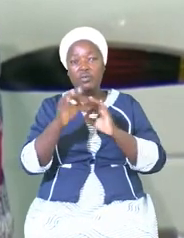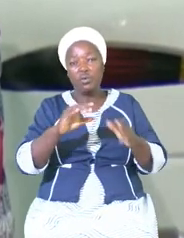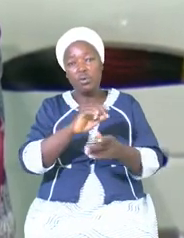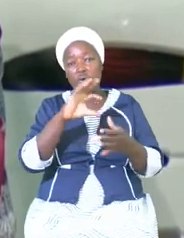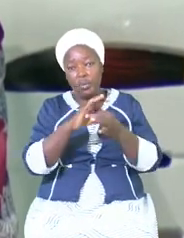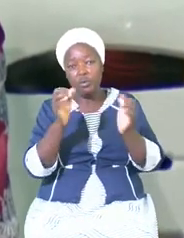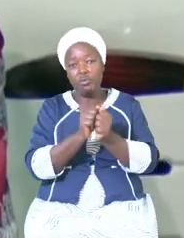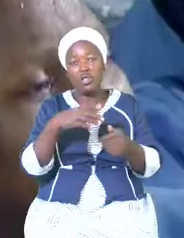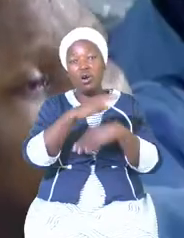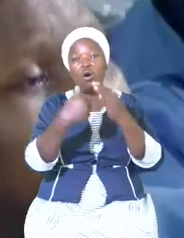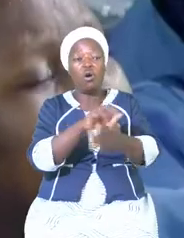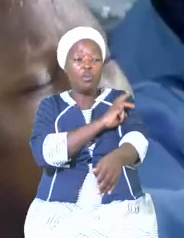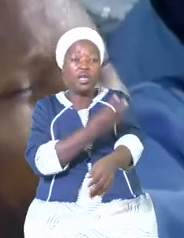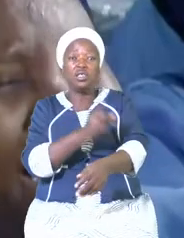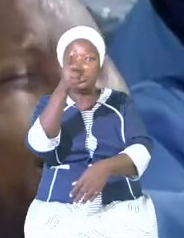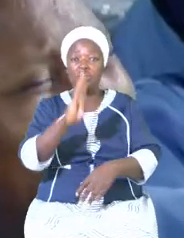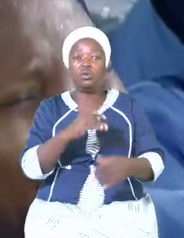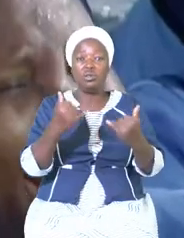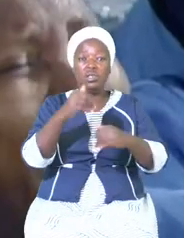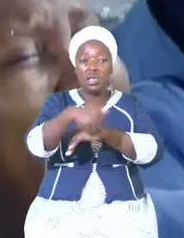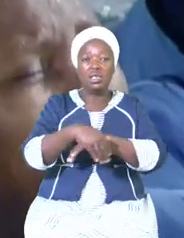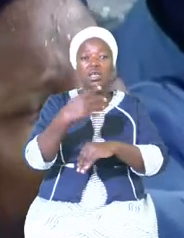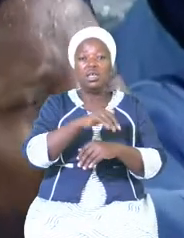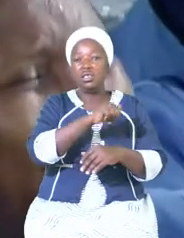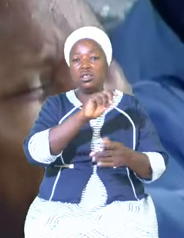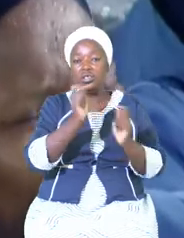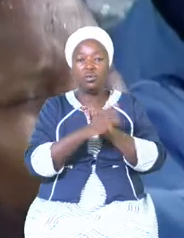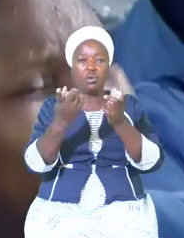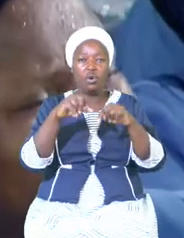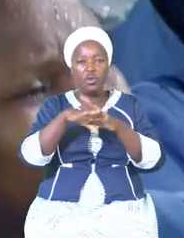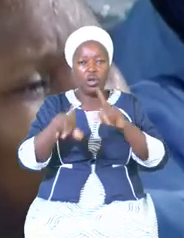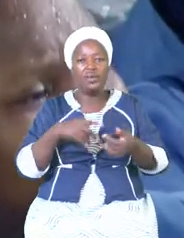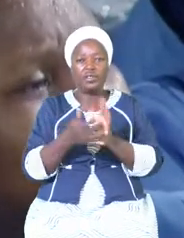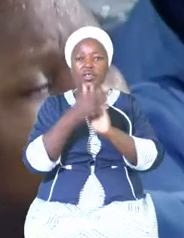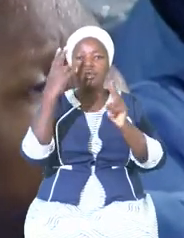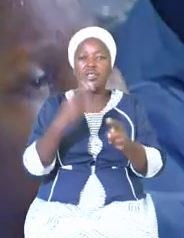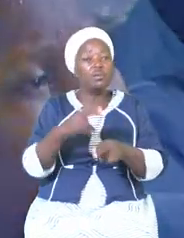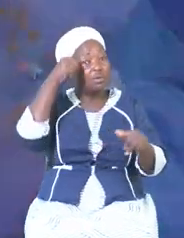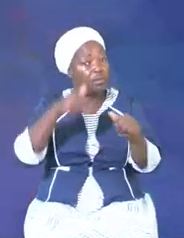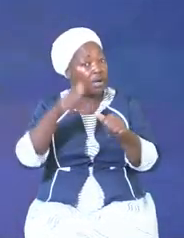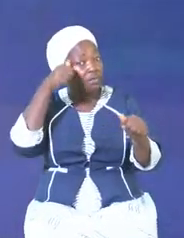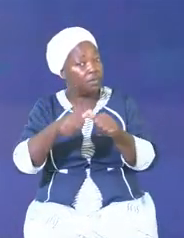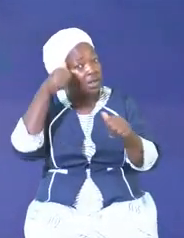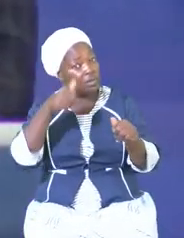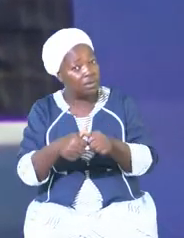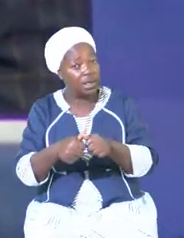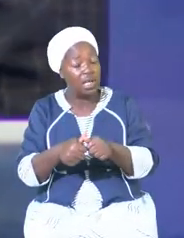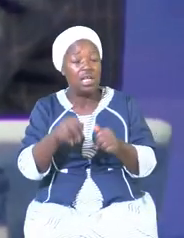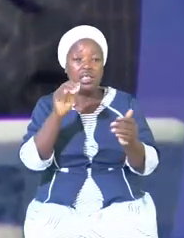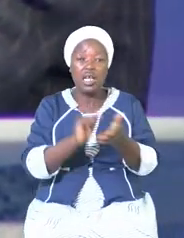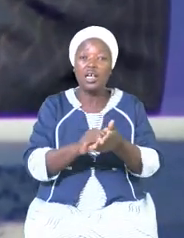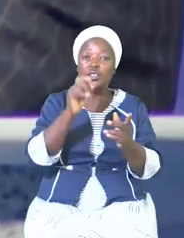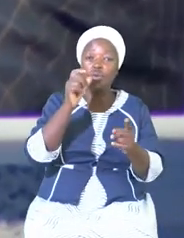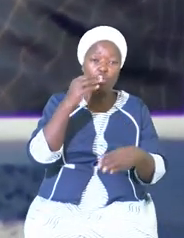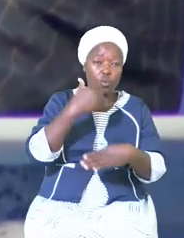tonight, a change will come in your life in Jesus' name. Remember, remember, remember that wall of